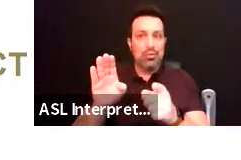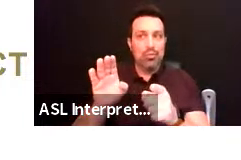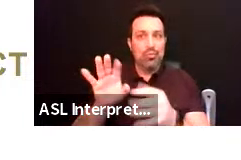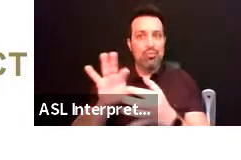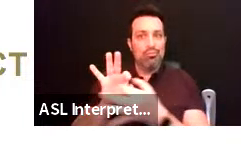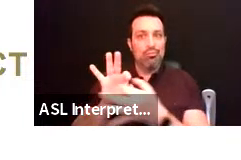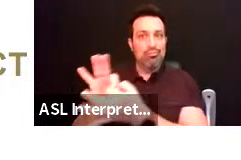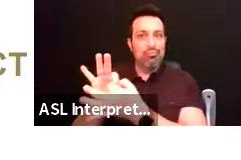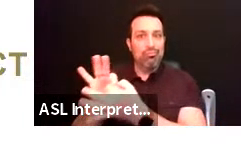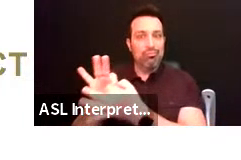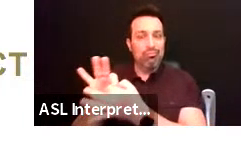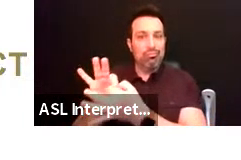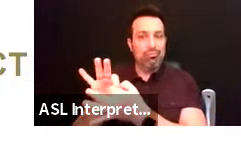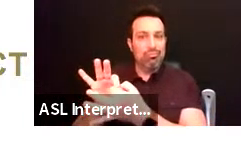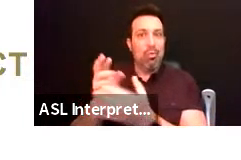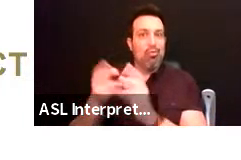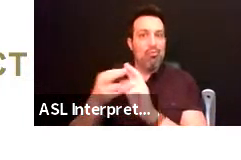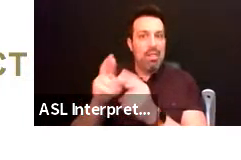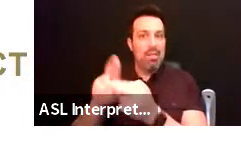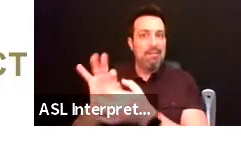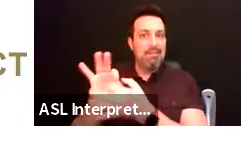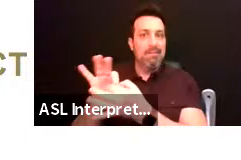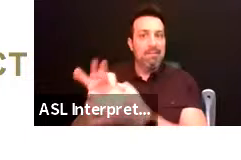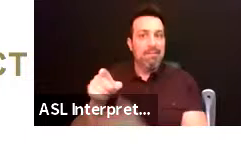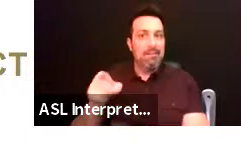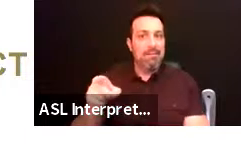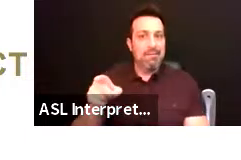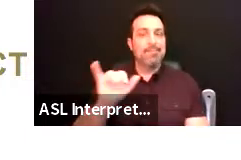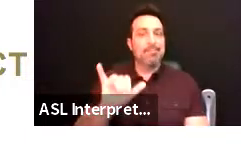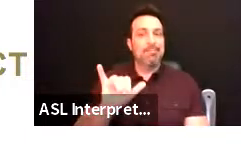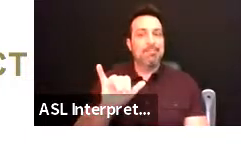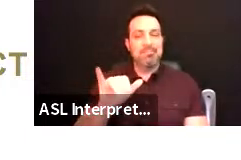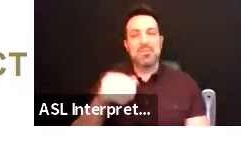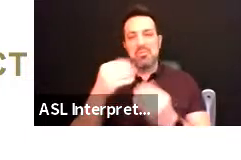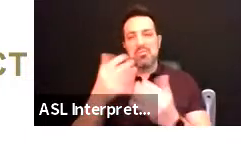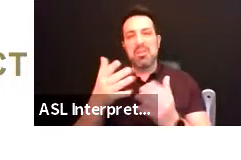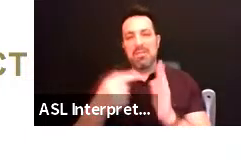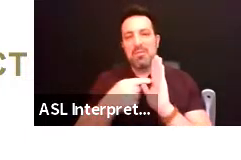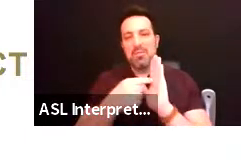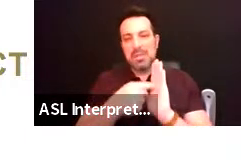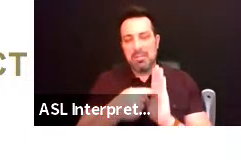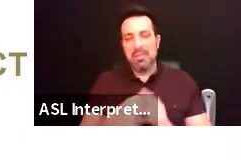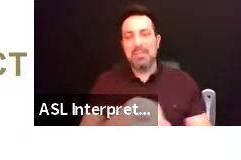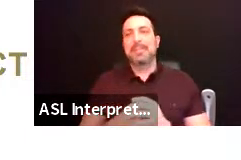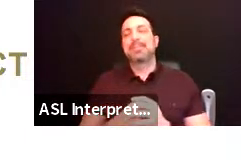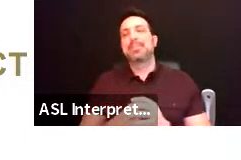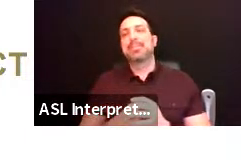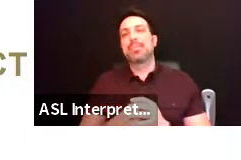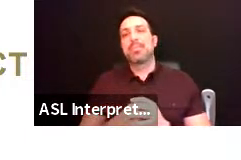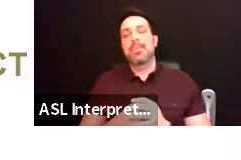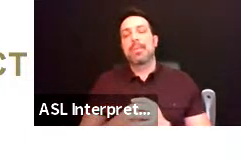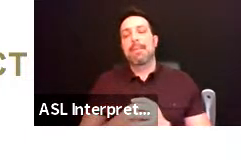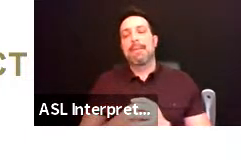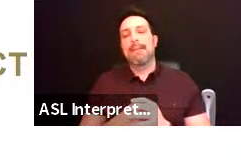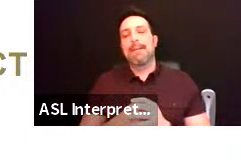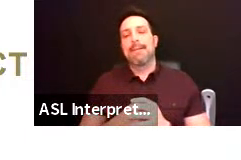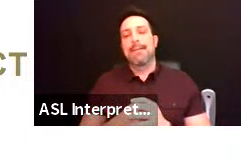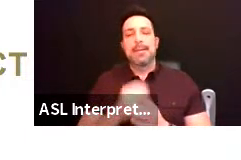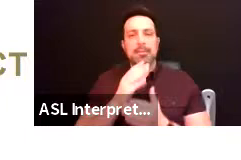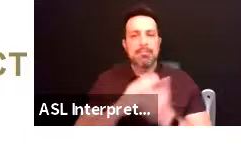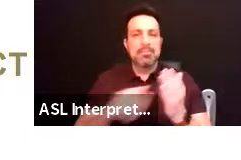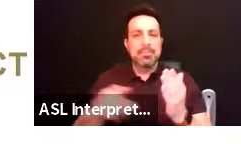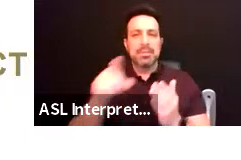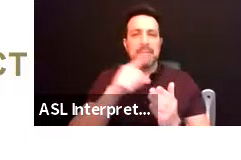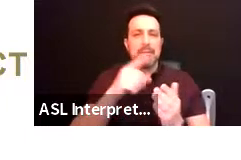relative is associated. So I'll give you a couple examples. Some of you may